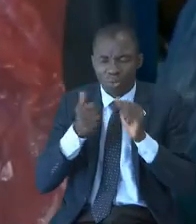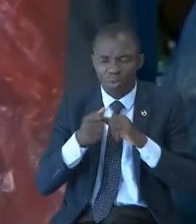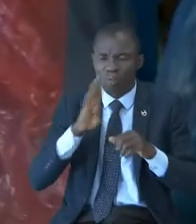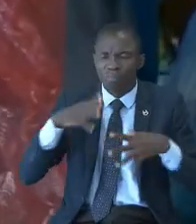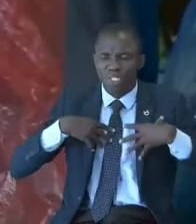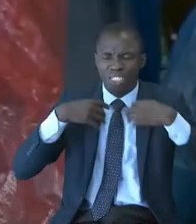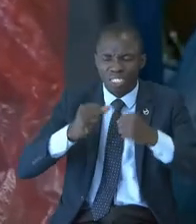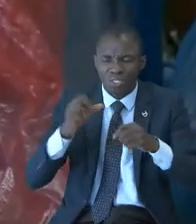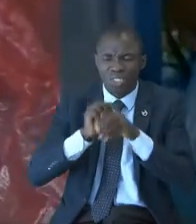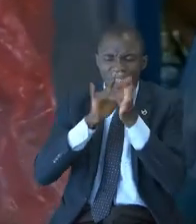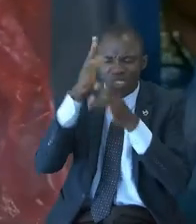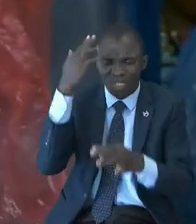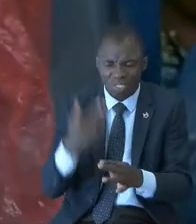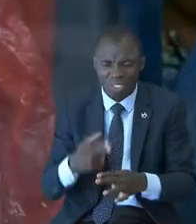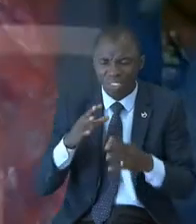name.